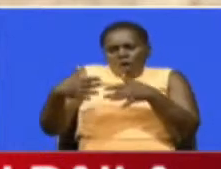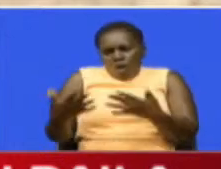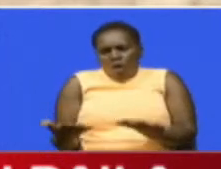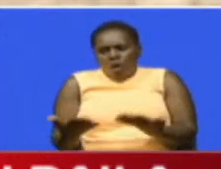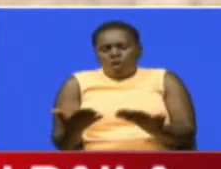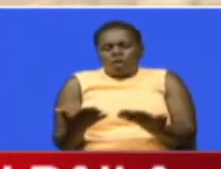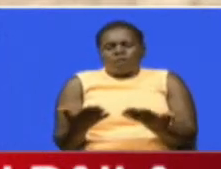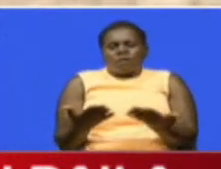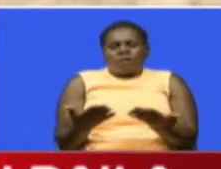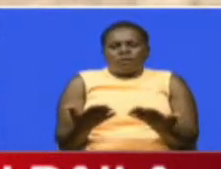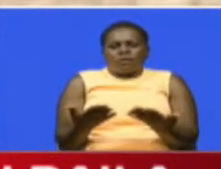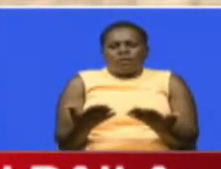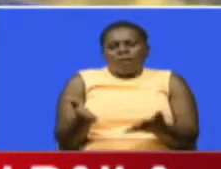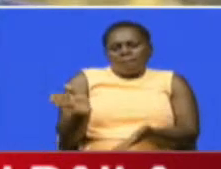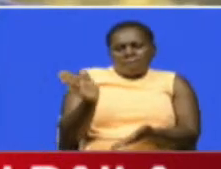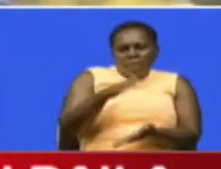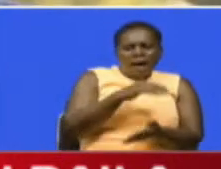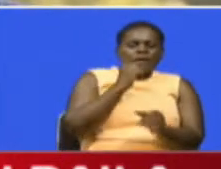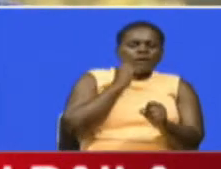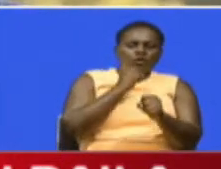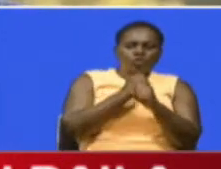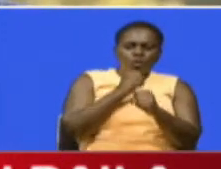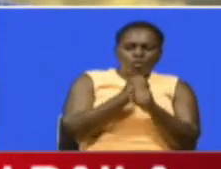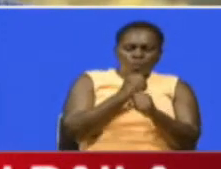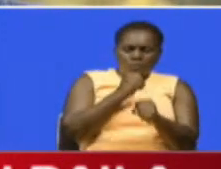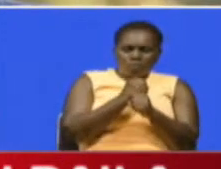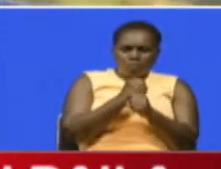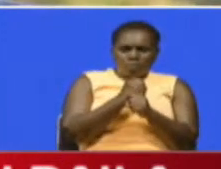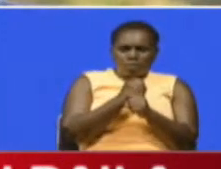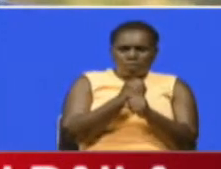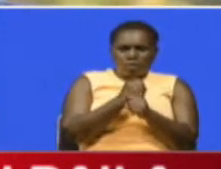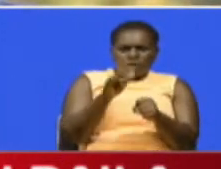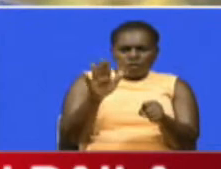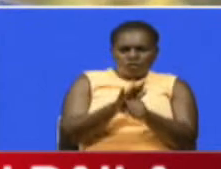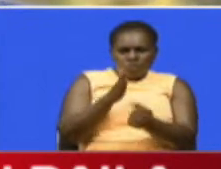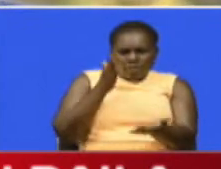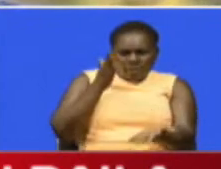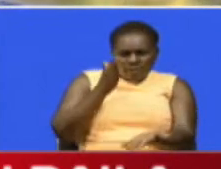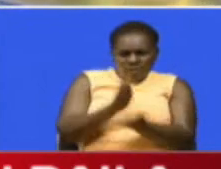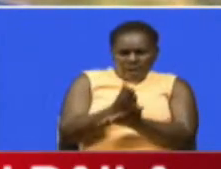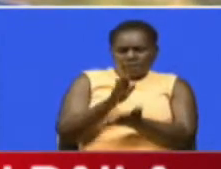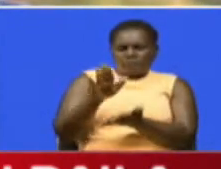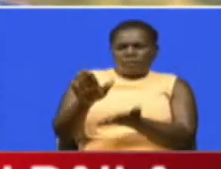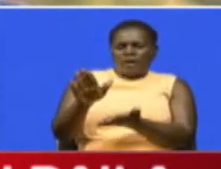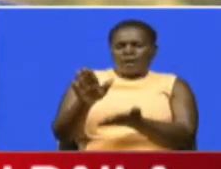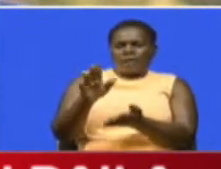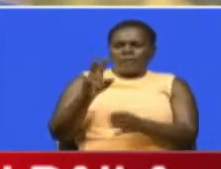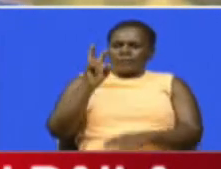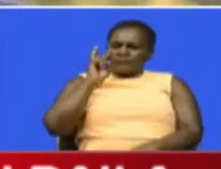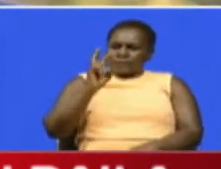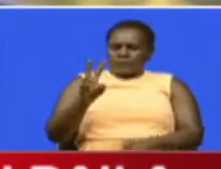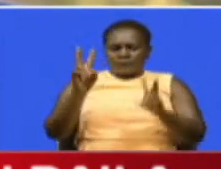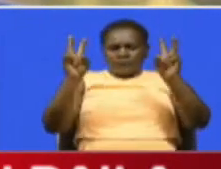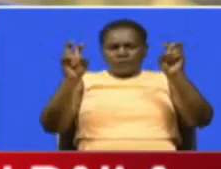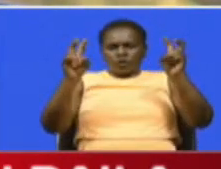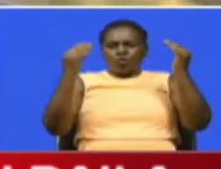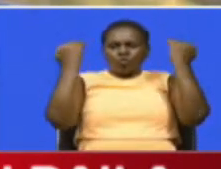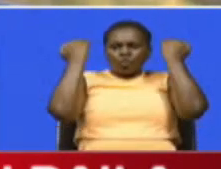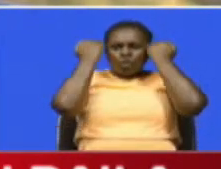be reinstated back to work with his full rights. Now, I see now the matter is in